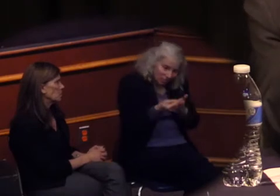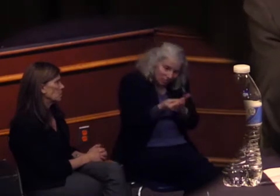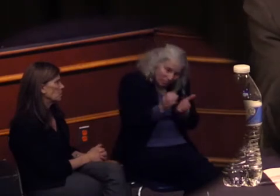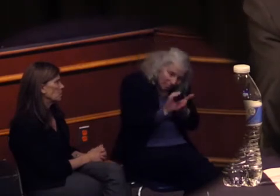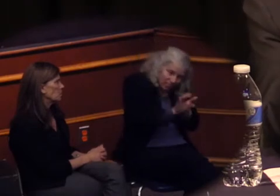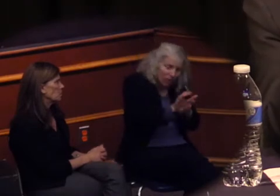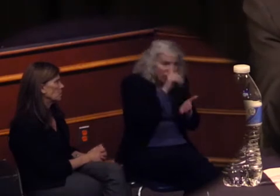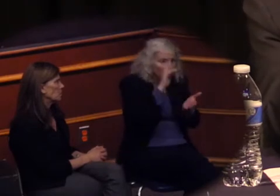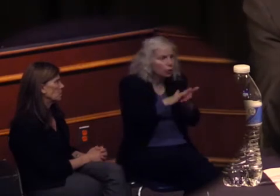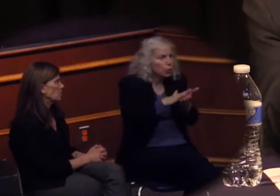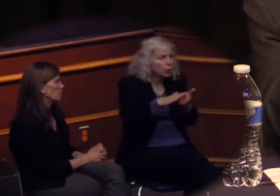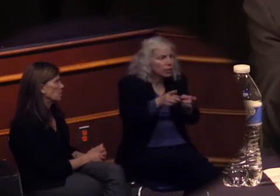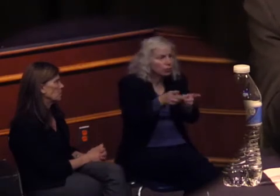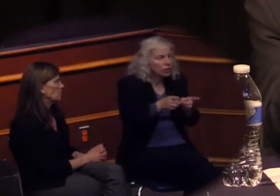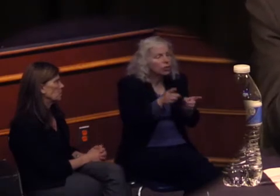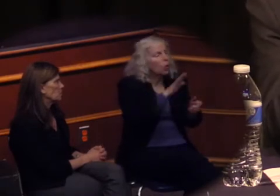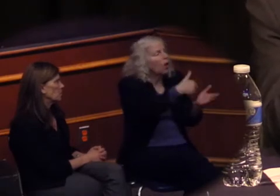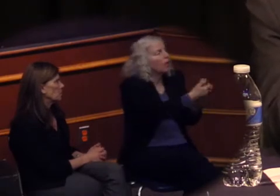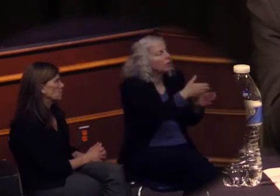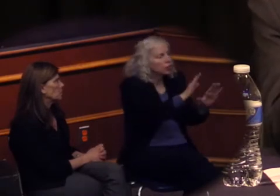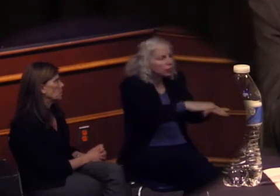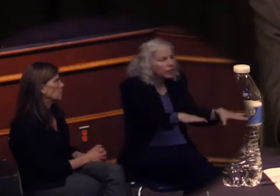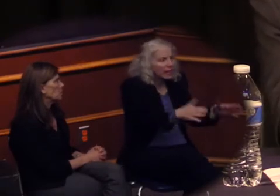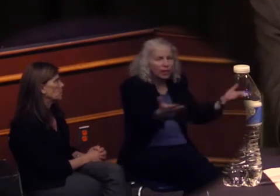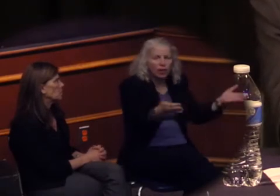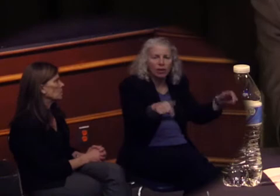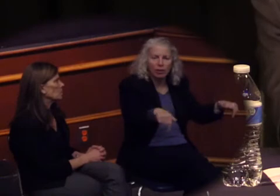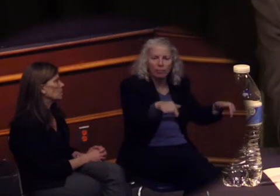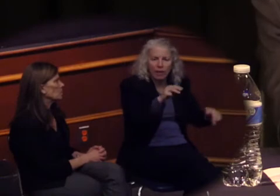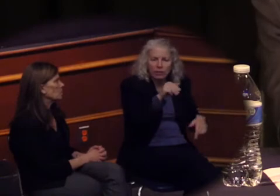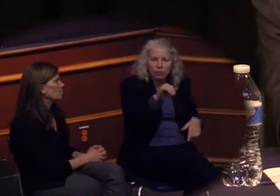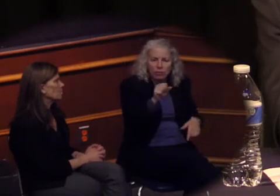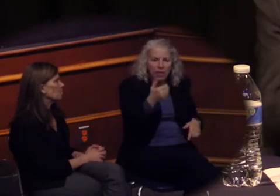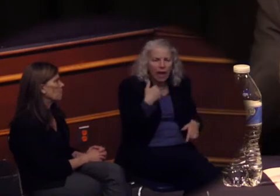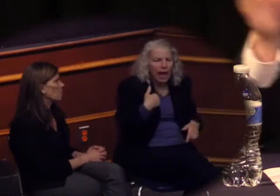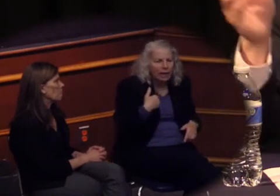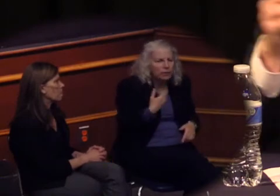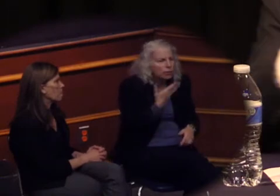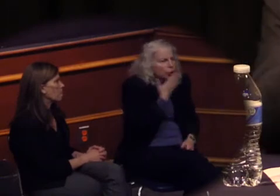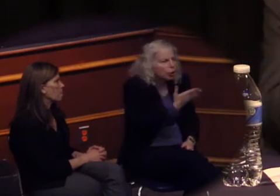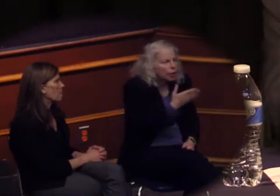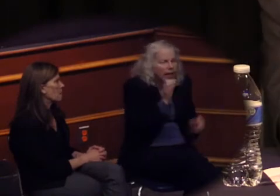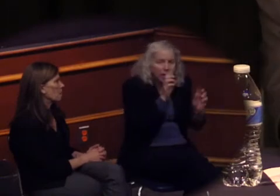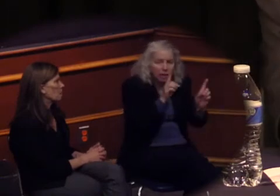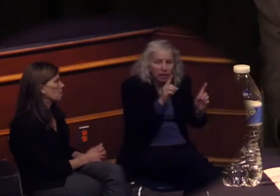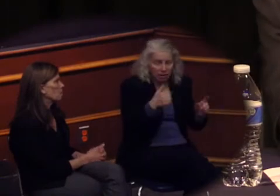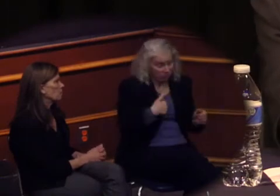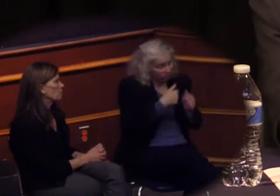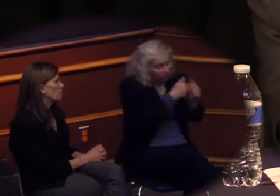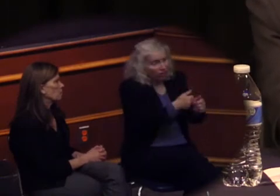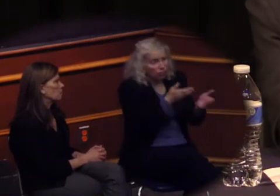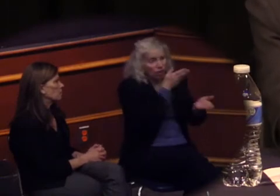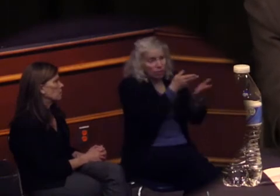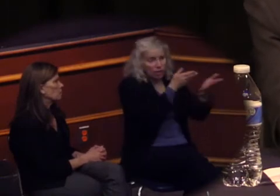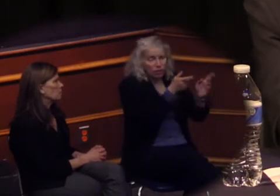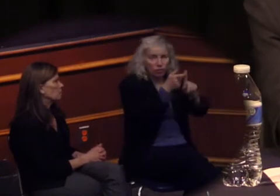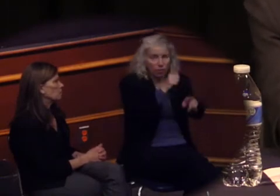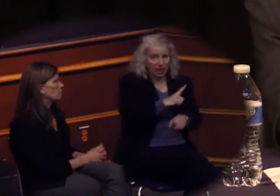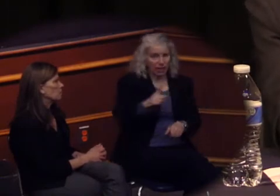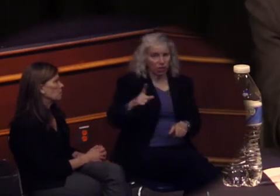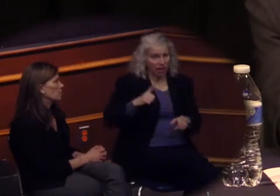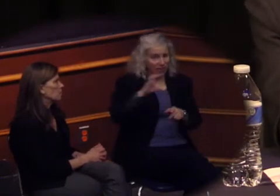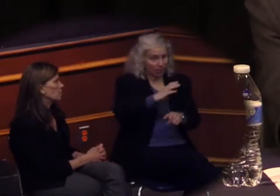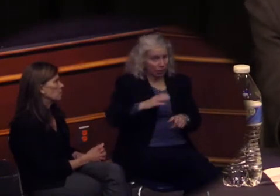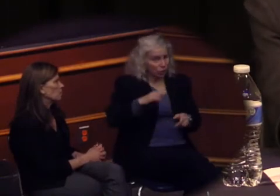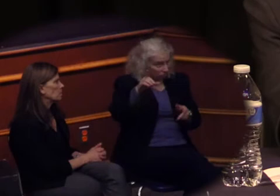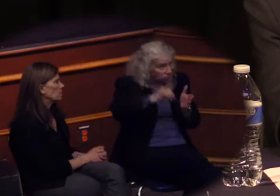need to ensure that every single child in this state is getting an adequate education. I'd follow the recommendations of the legislative commission that looked into